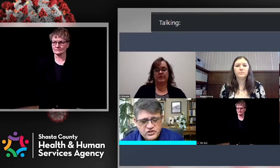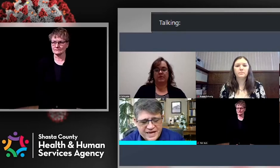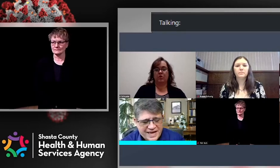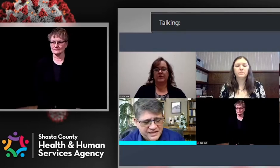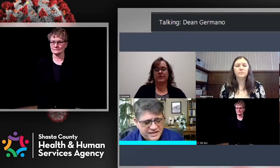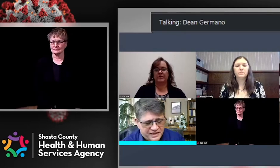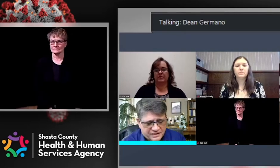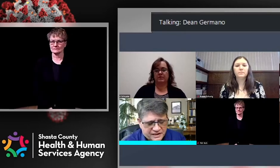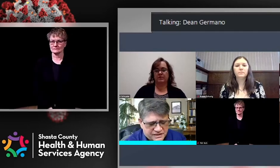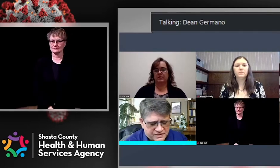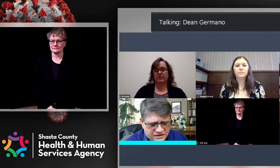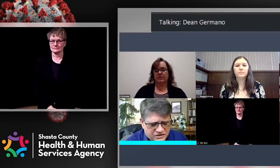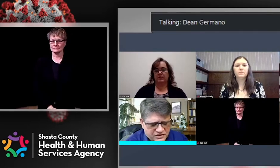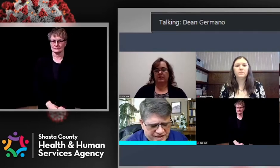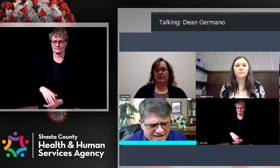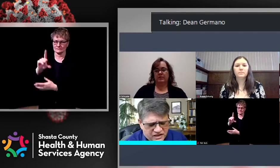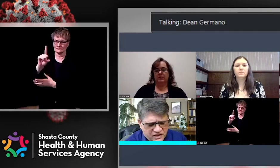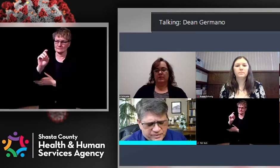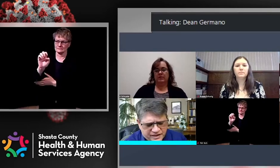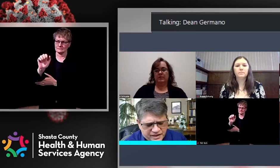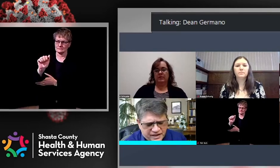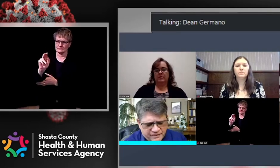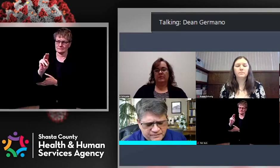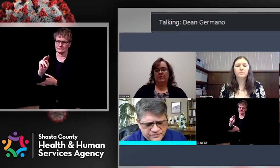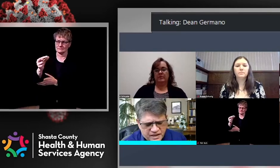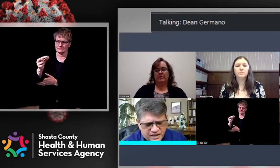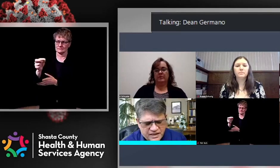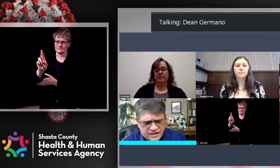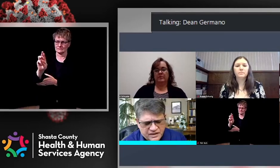I would just add to that a little bit.